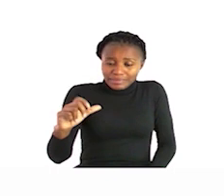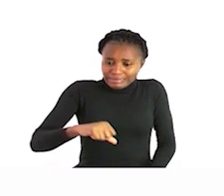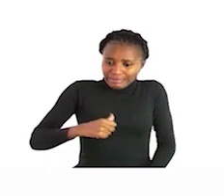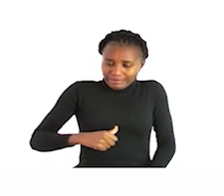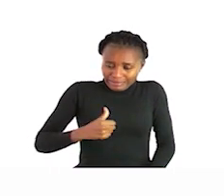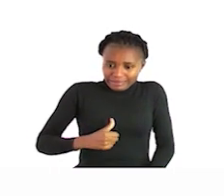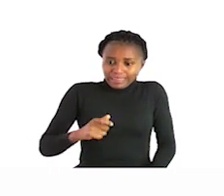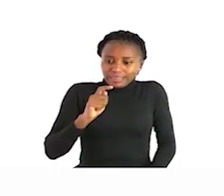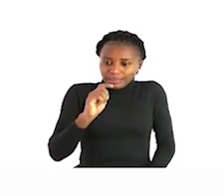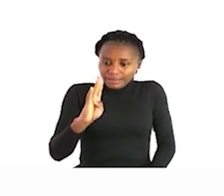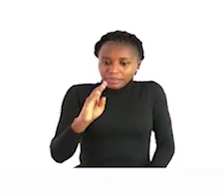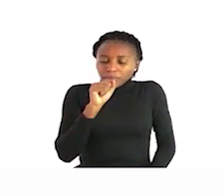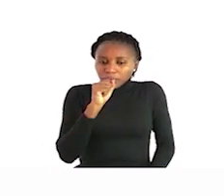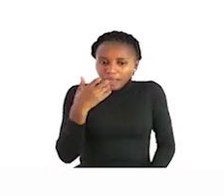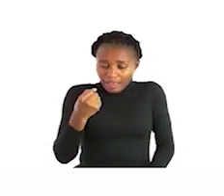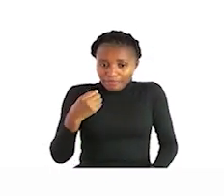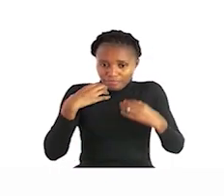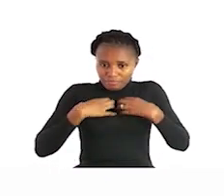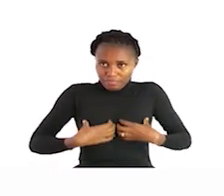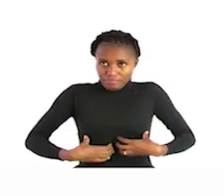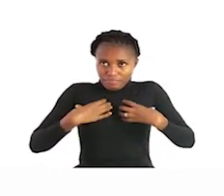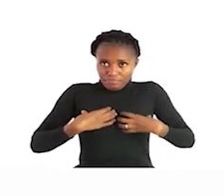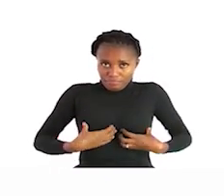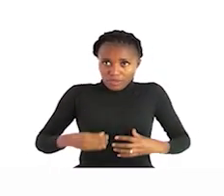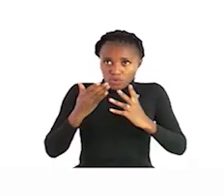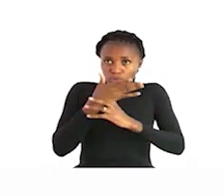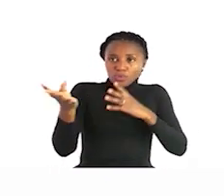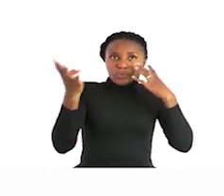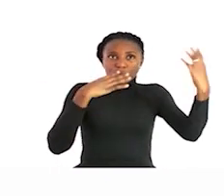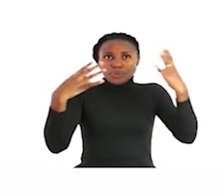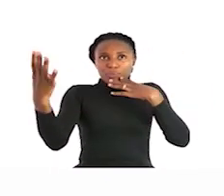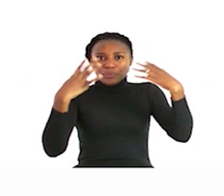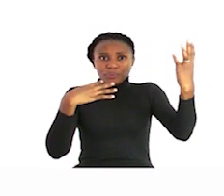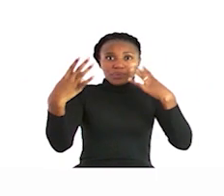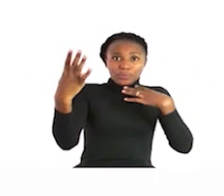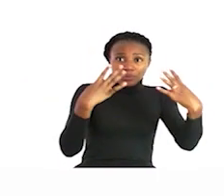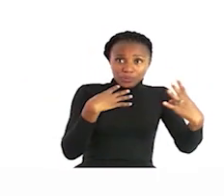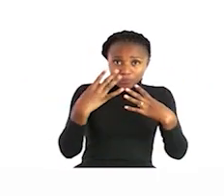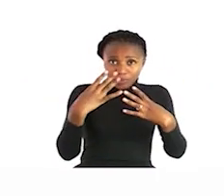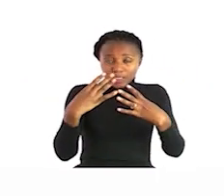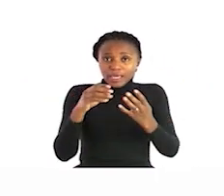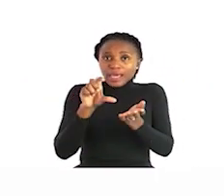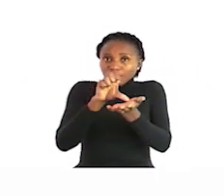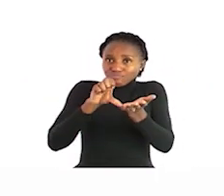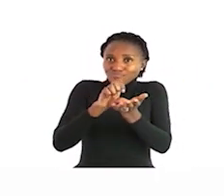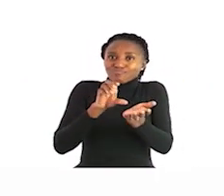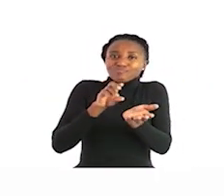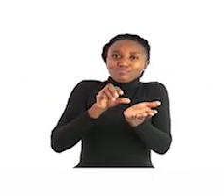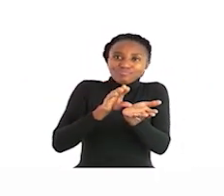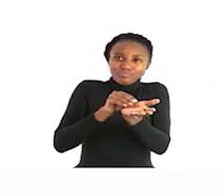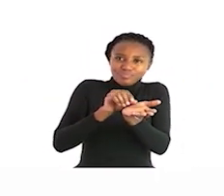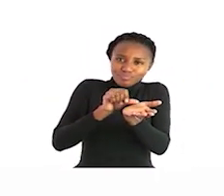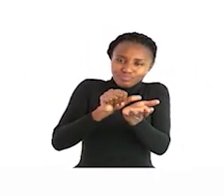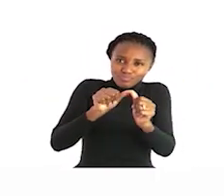lungs through the air. Active means the TB germs are multiplying and spreading in your body. Or